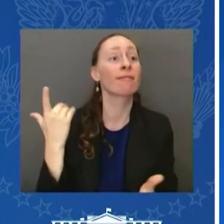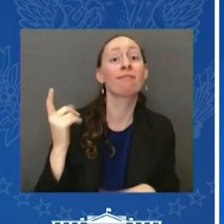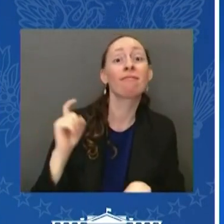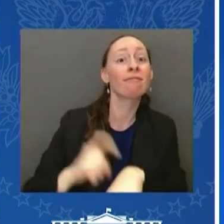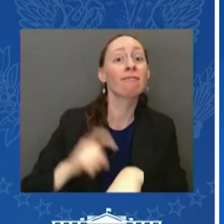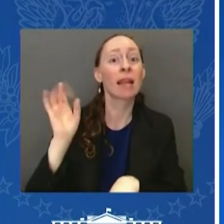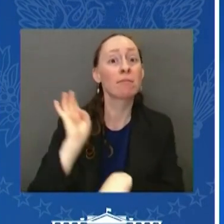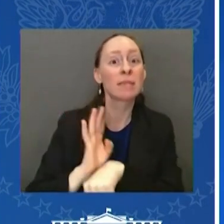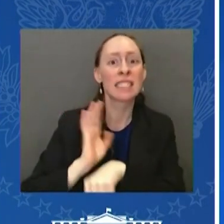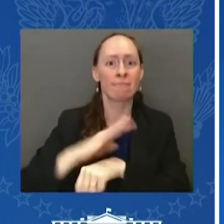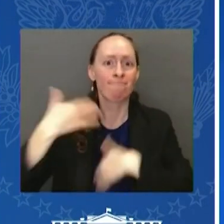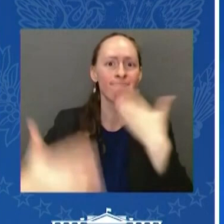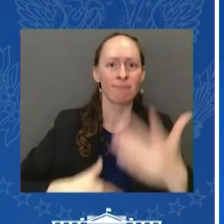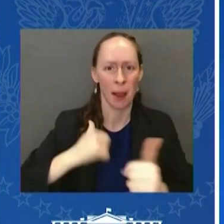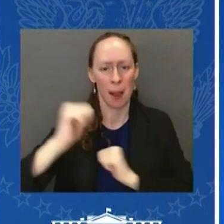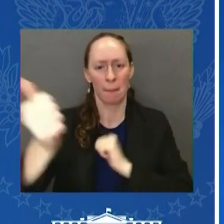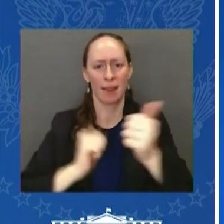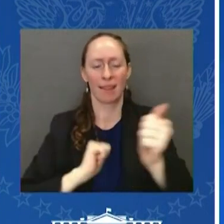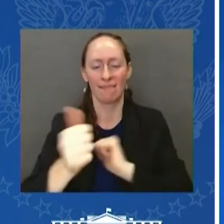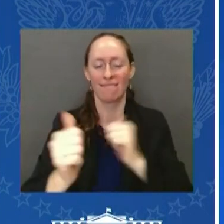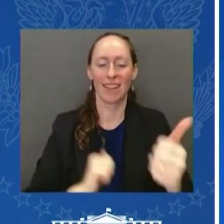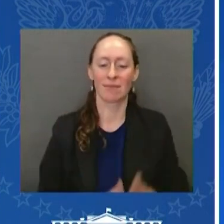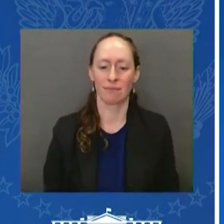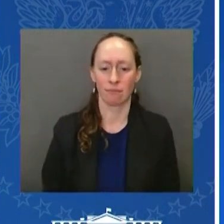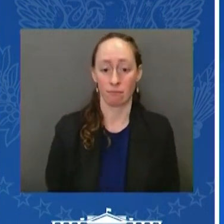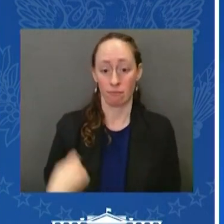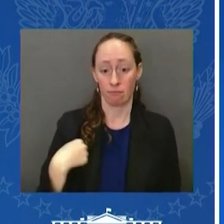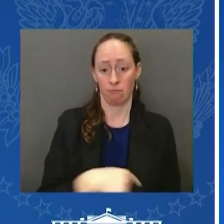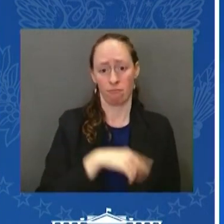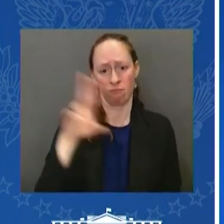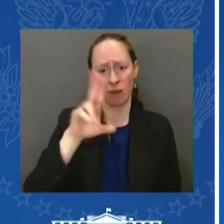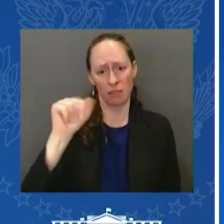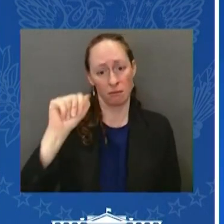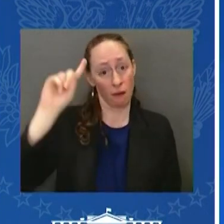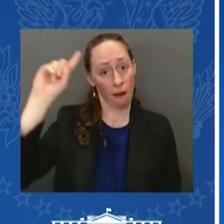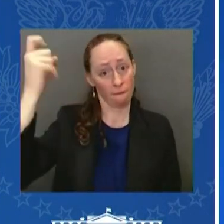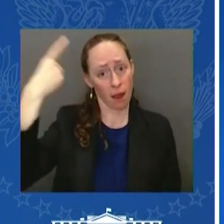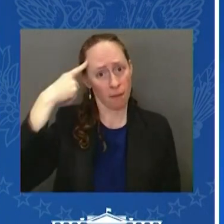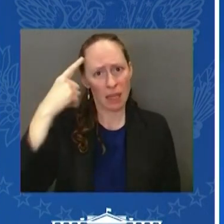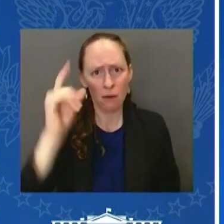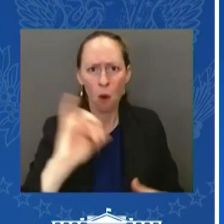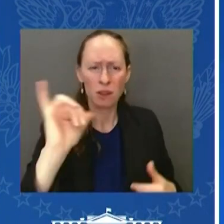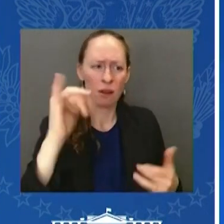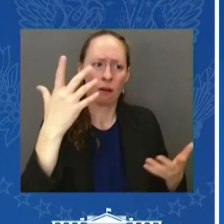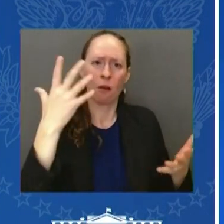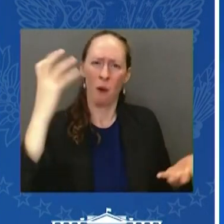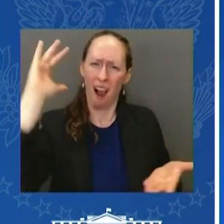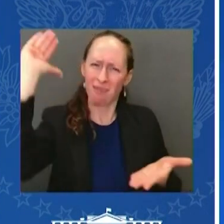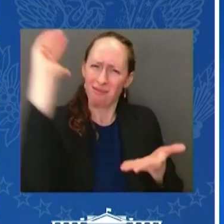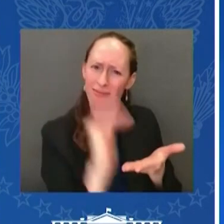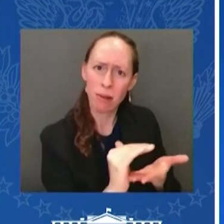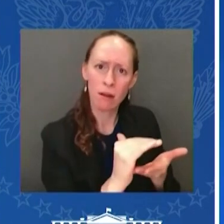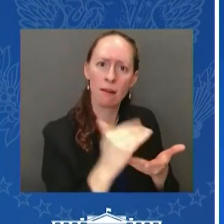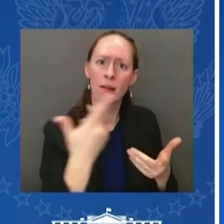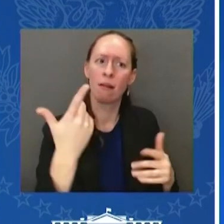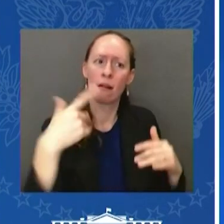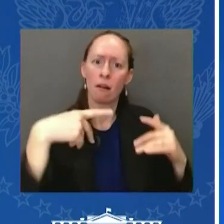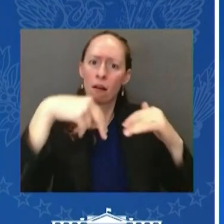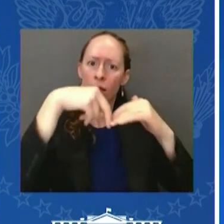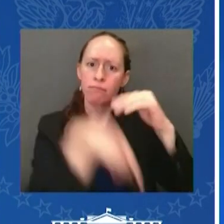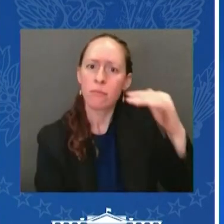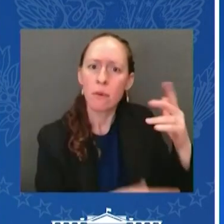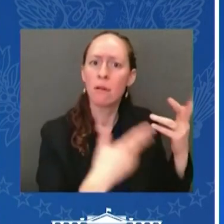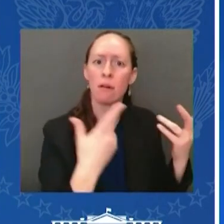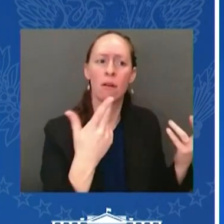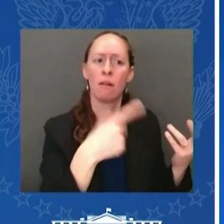to mitigate investment risk with the agility of private sector financing, we believe we can